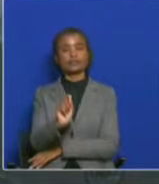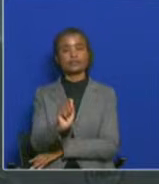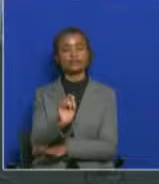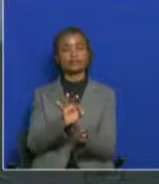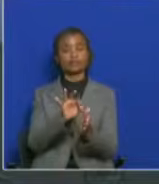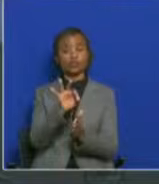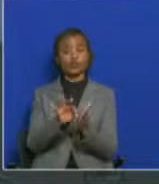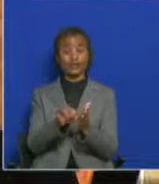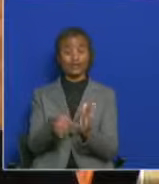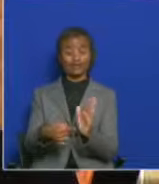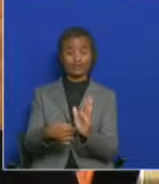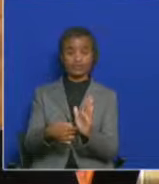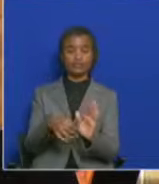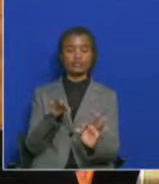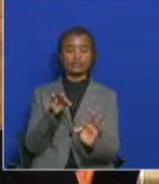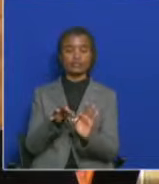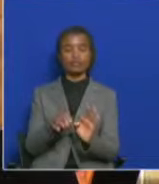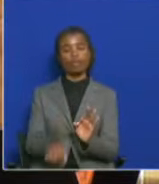that